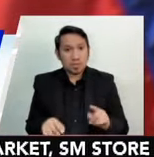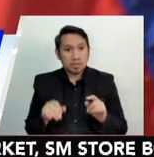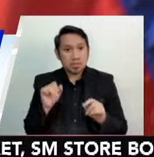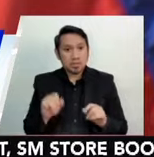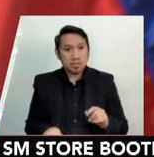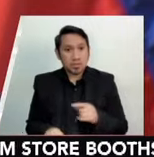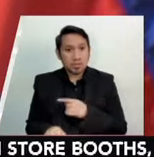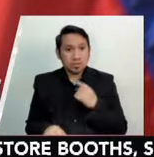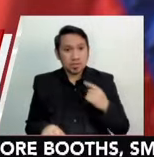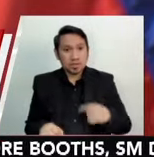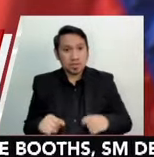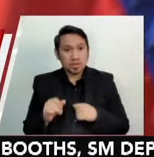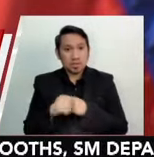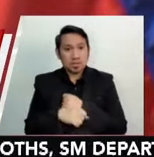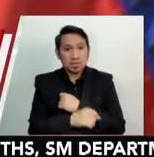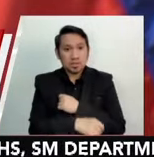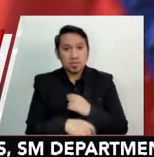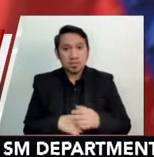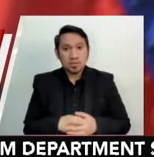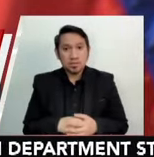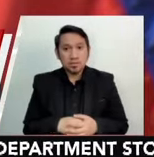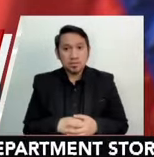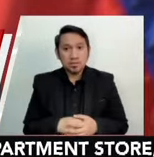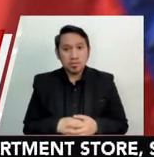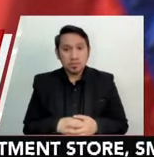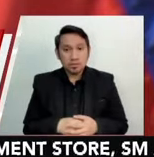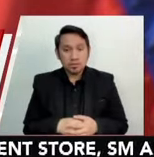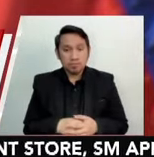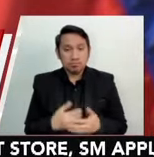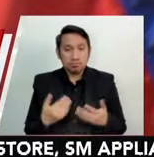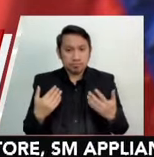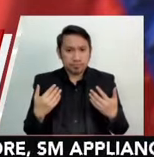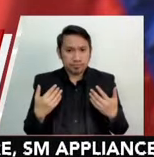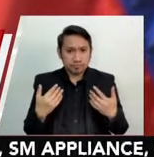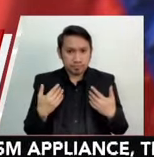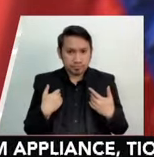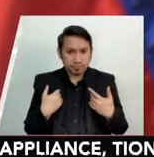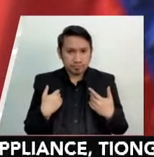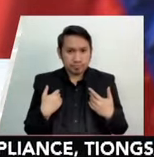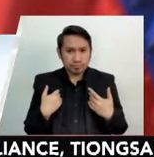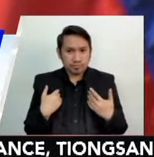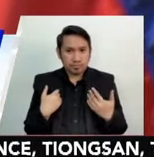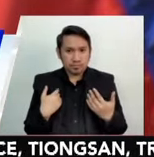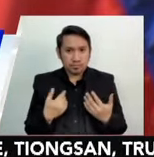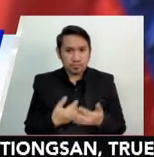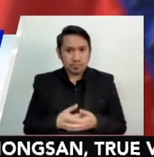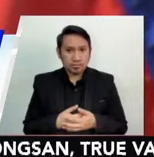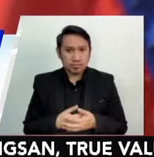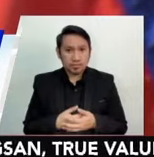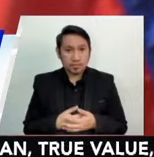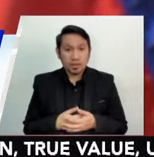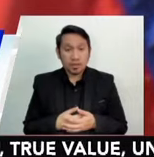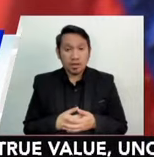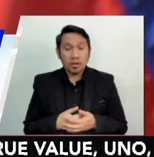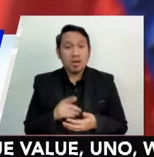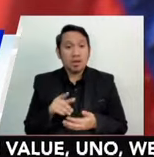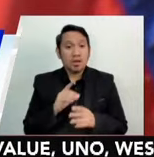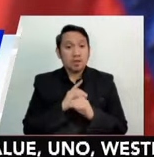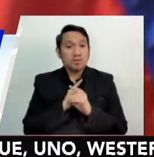have said quite a number of things. But, you know, as our defense secretary